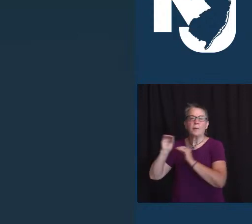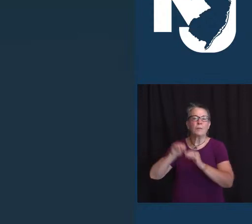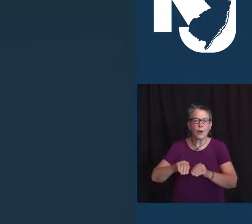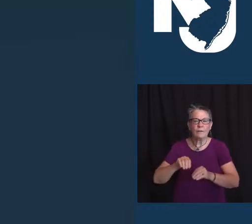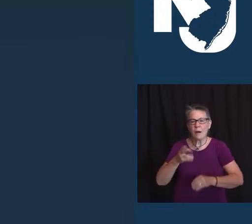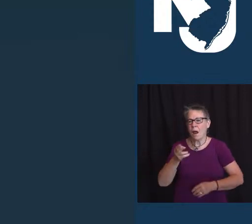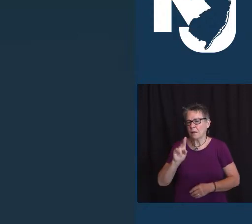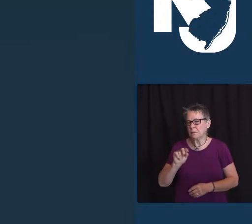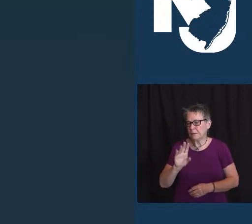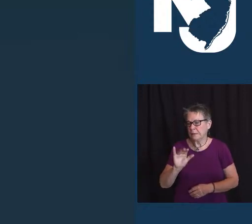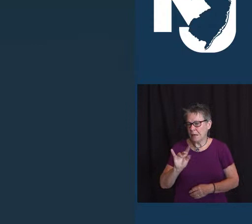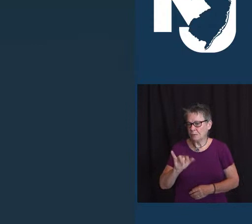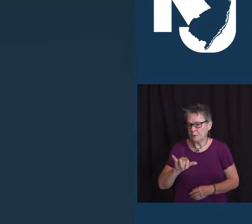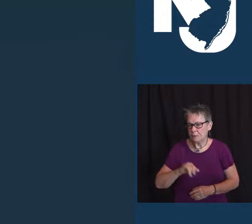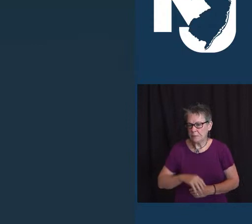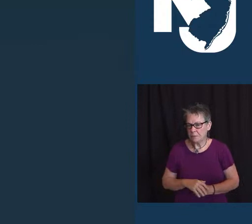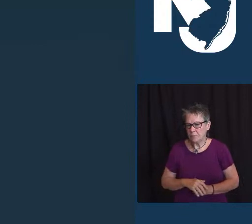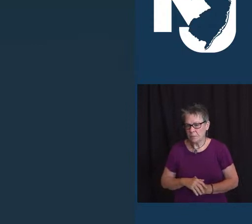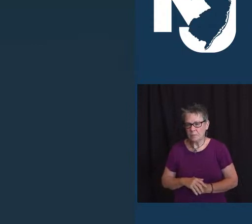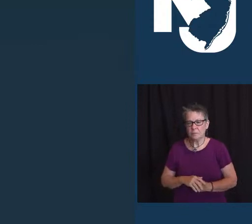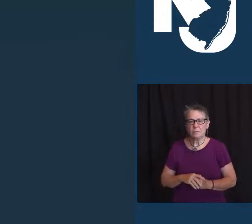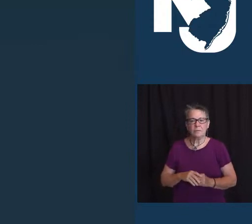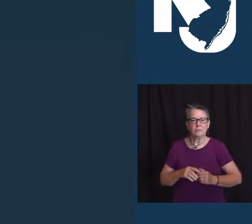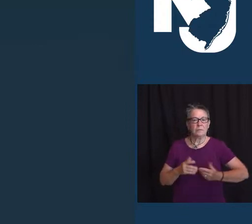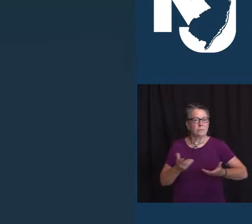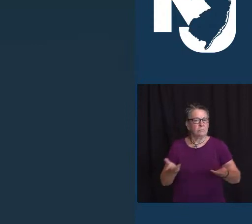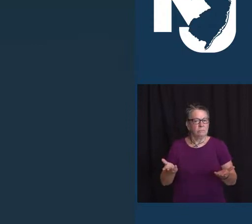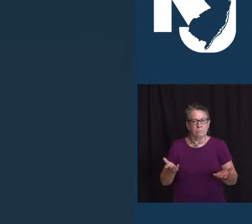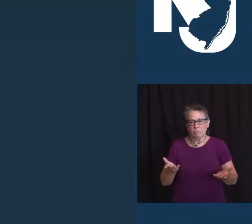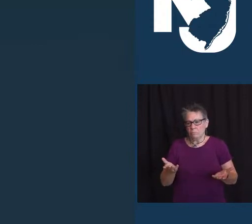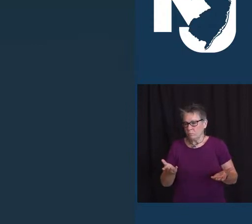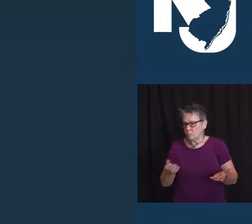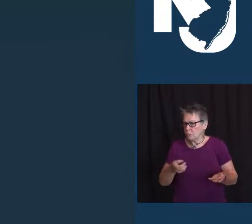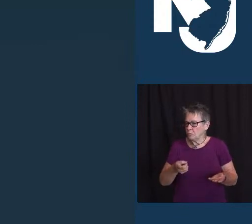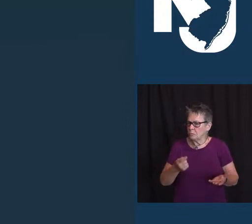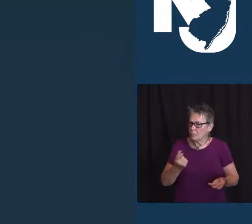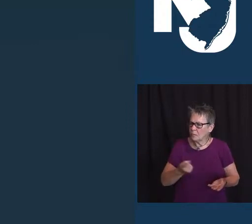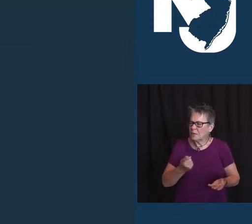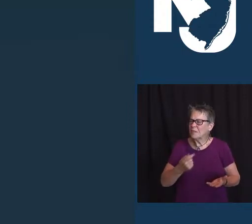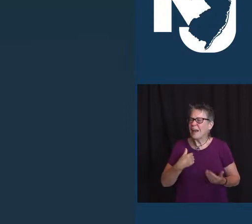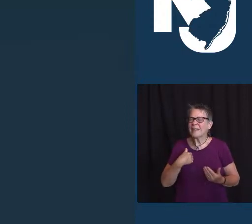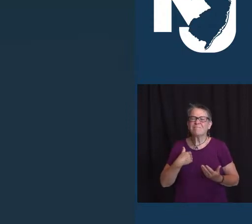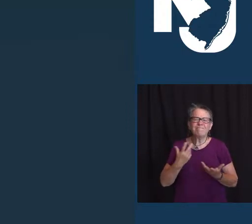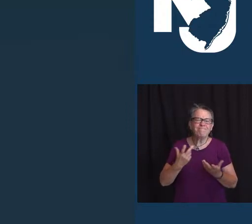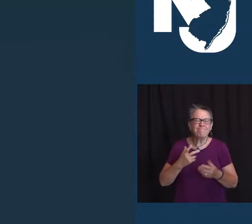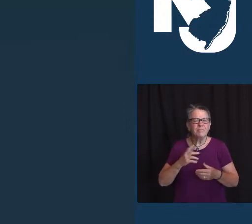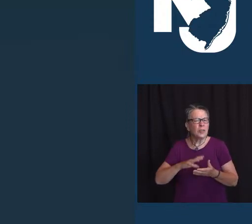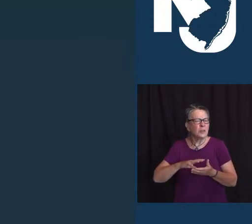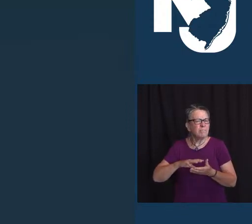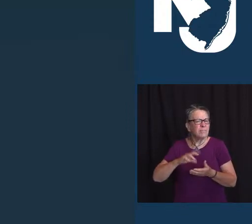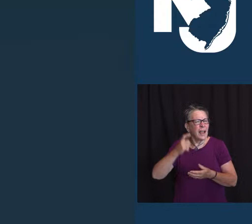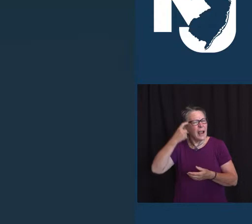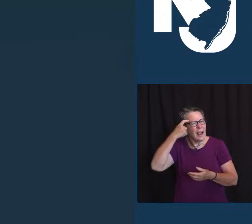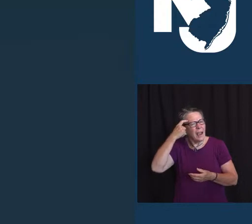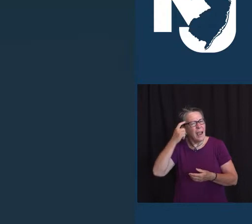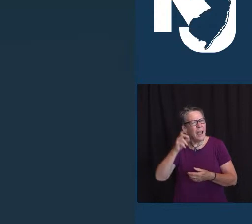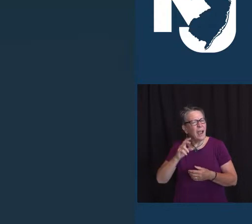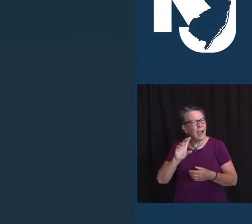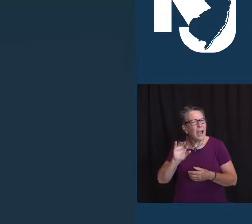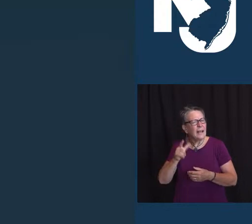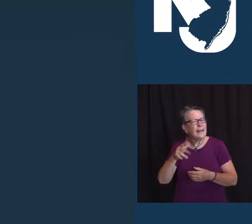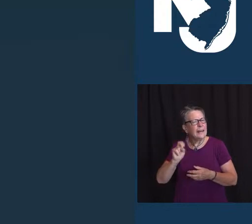define her. And as her family will remember, she taught them more about life and what it means to be loved than anyone could have ever